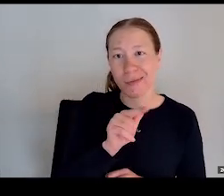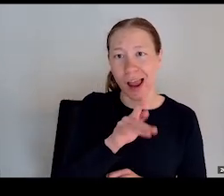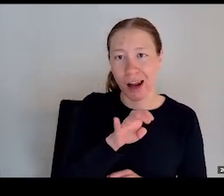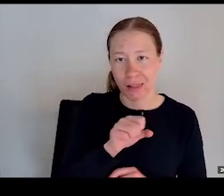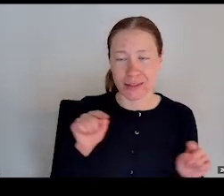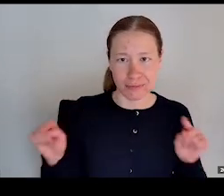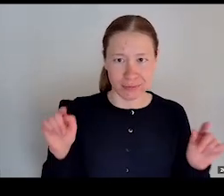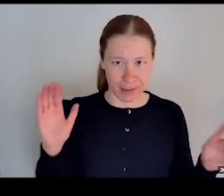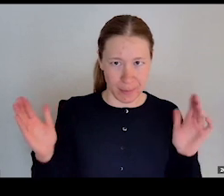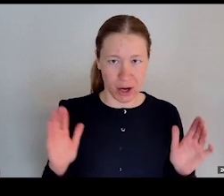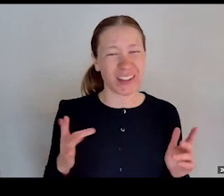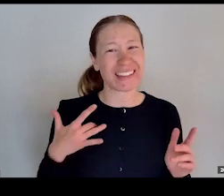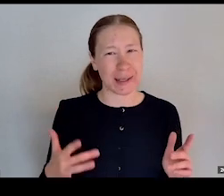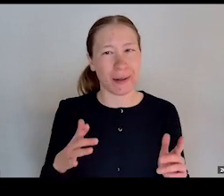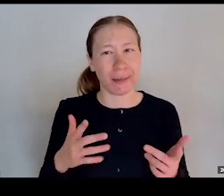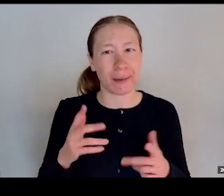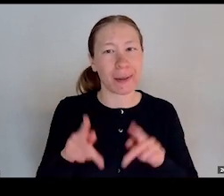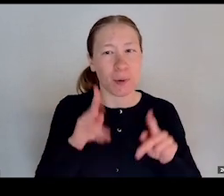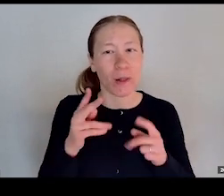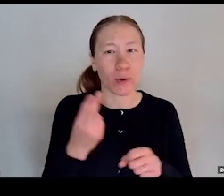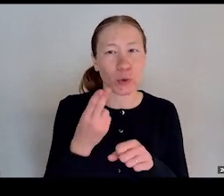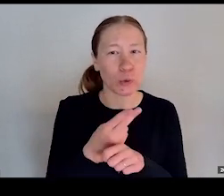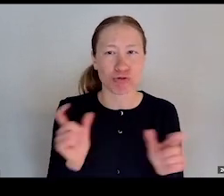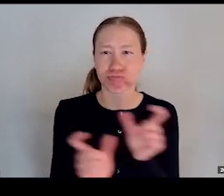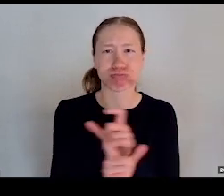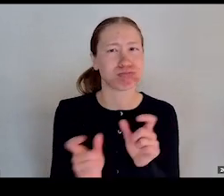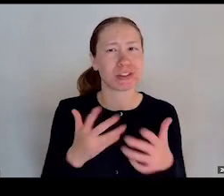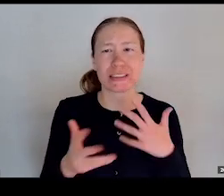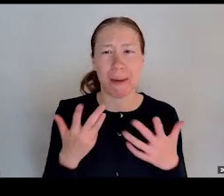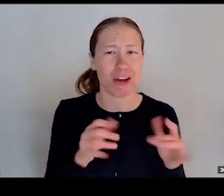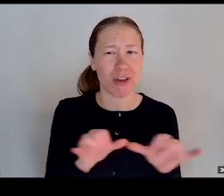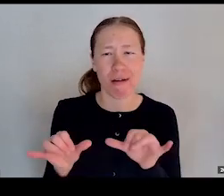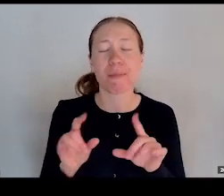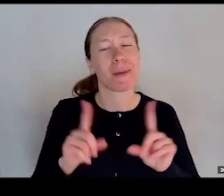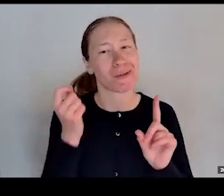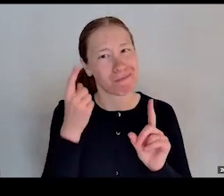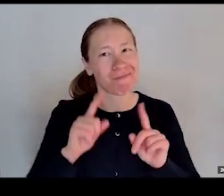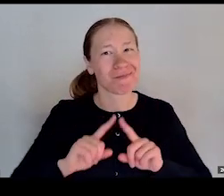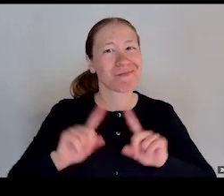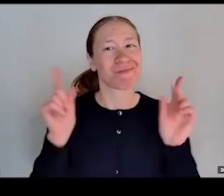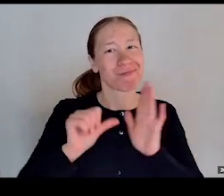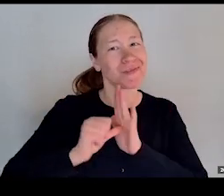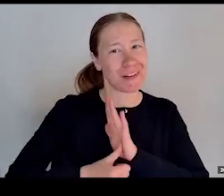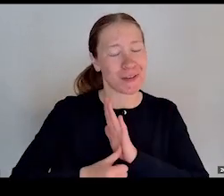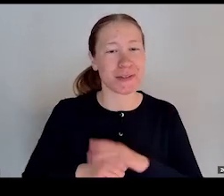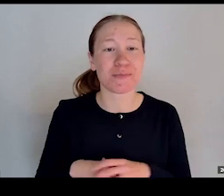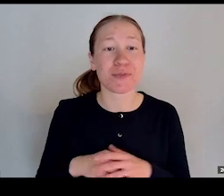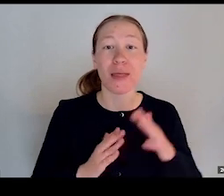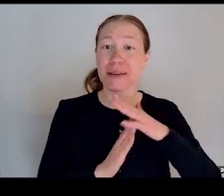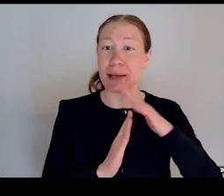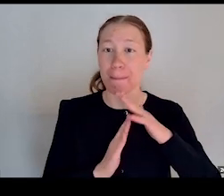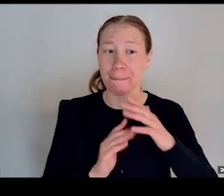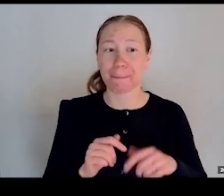are often used interchangeably, there are some differences. On the left, we have two images. The top one displays English